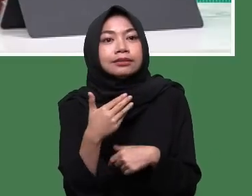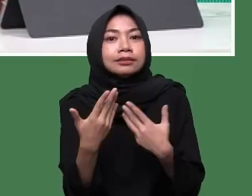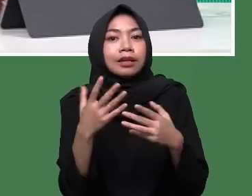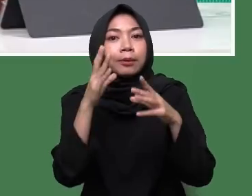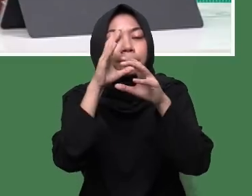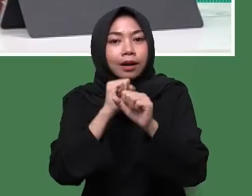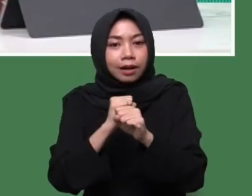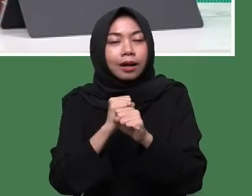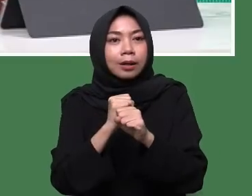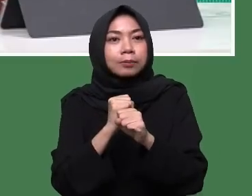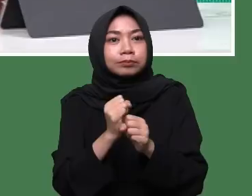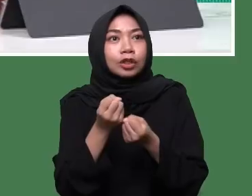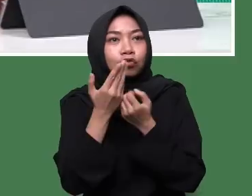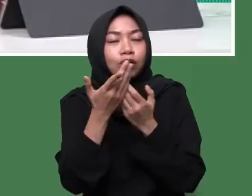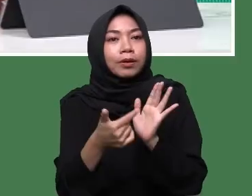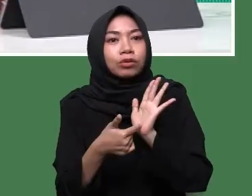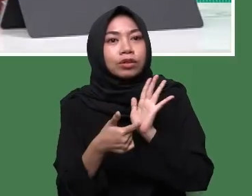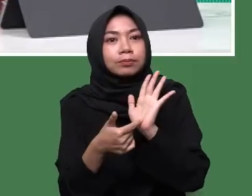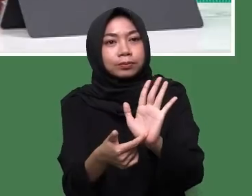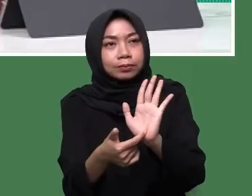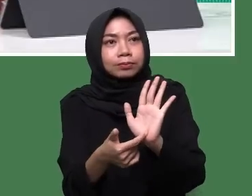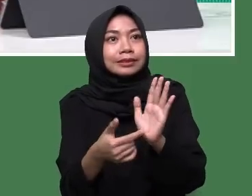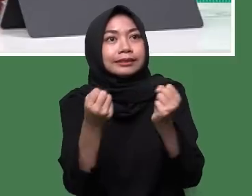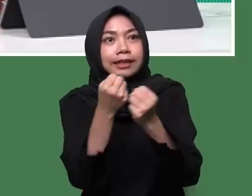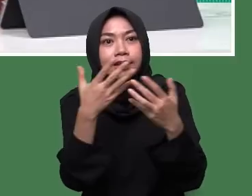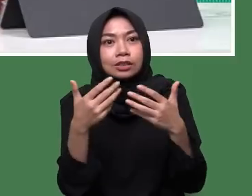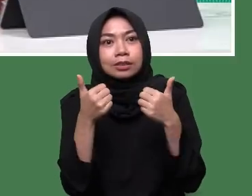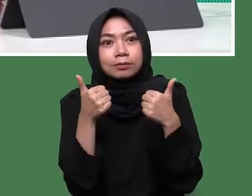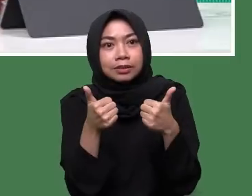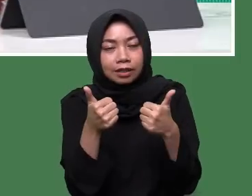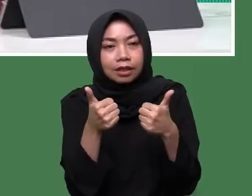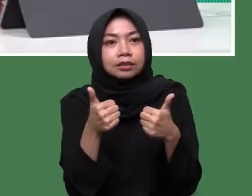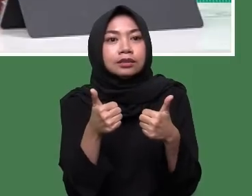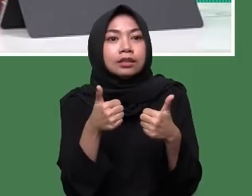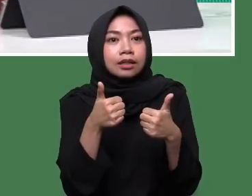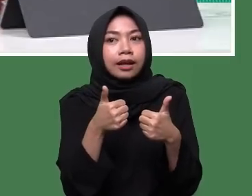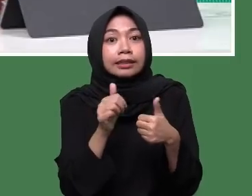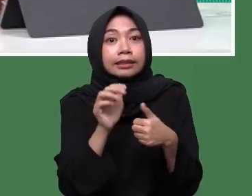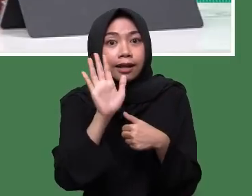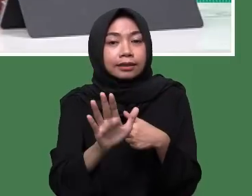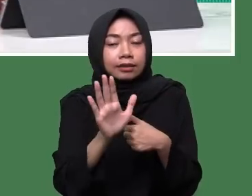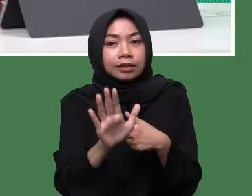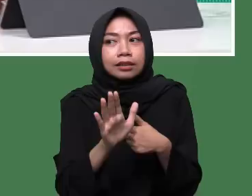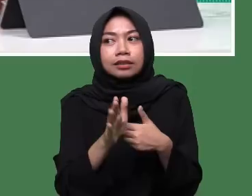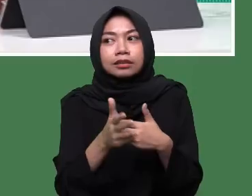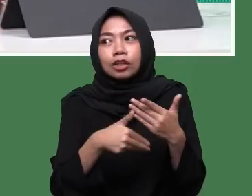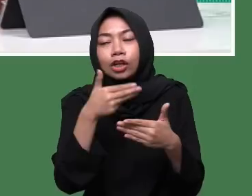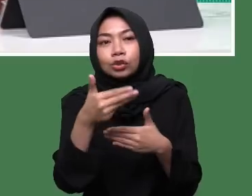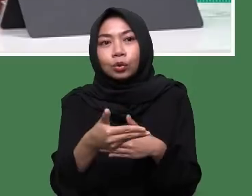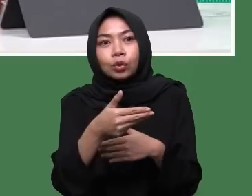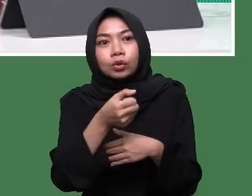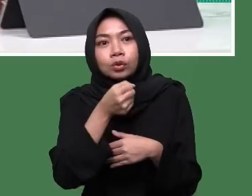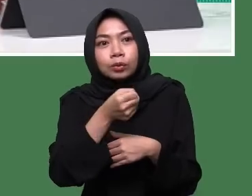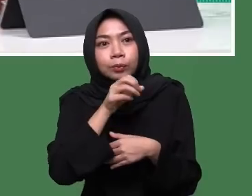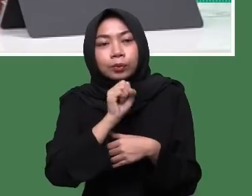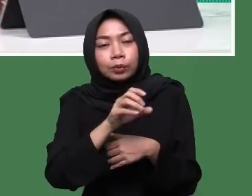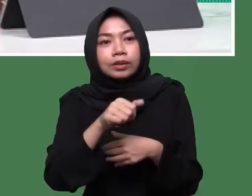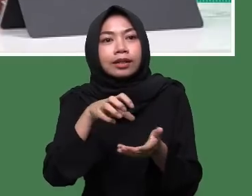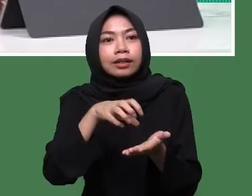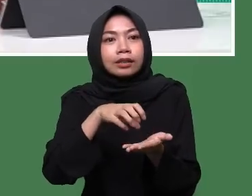that the information that we provide to you is clear, and we will maintain the press briefing for the